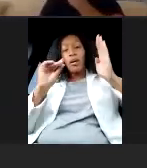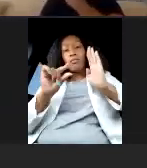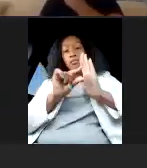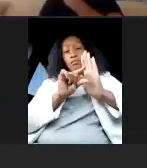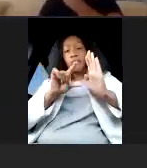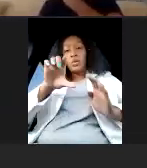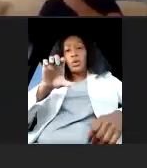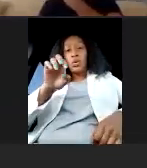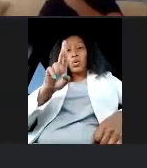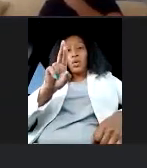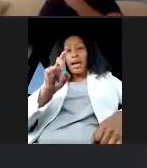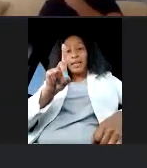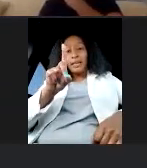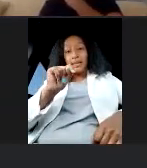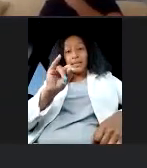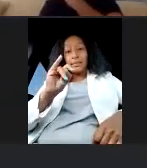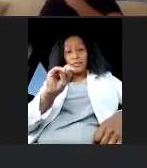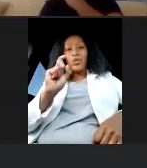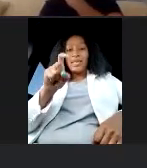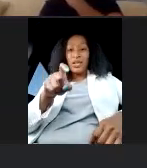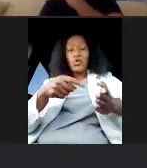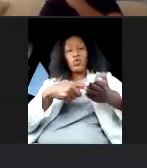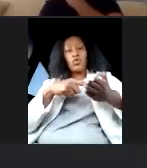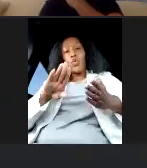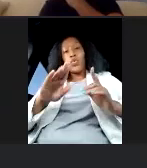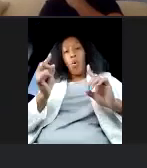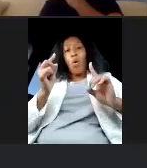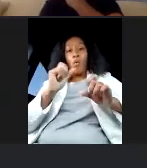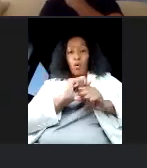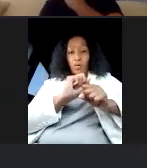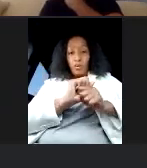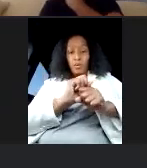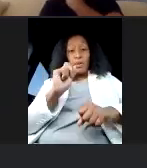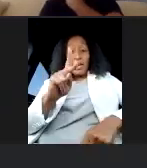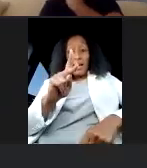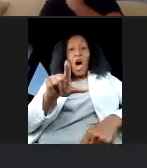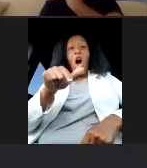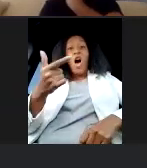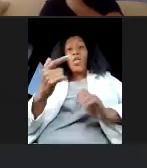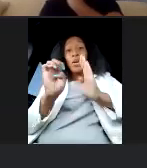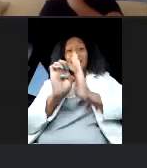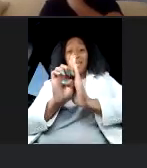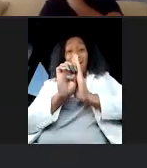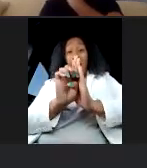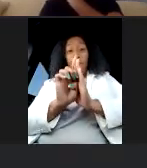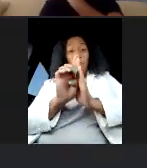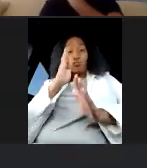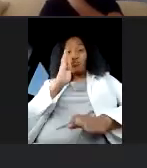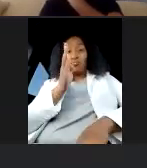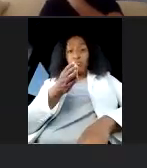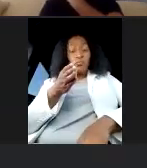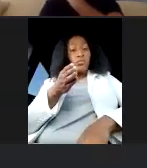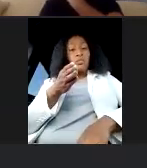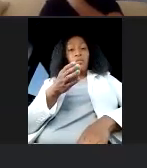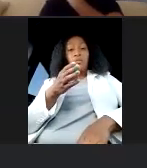Okay. All right. So let's take a look at another example. This one's pretty straightforward. So I'll move to one that's a little bit